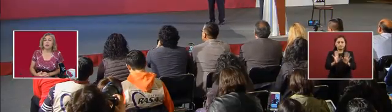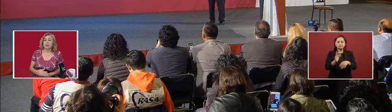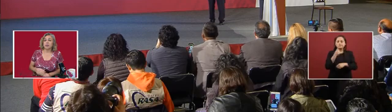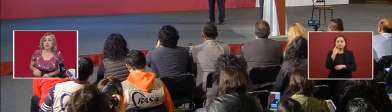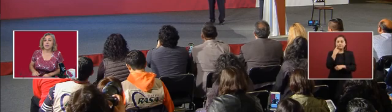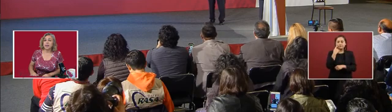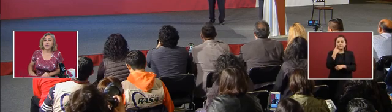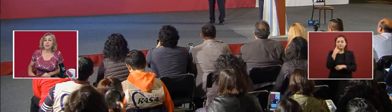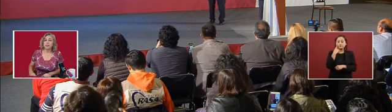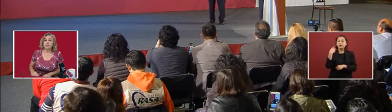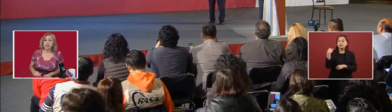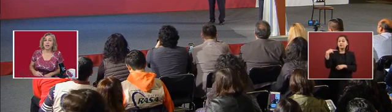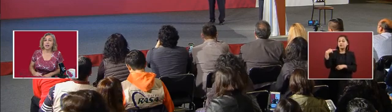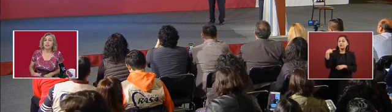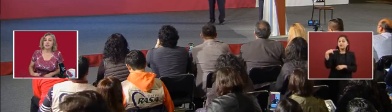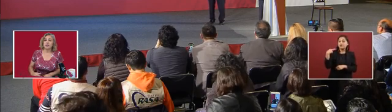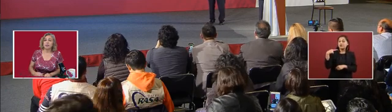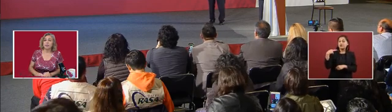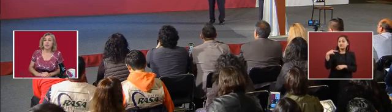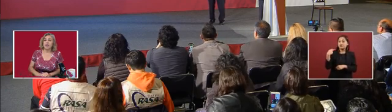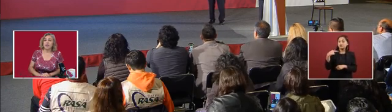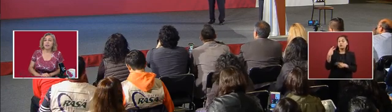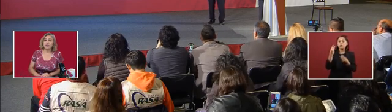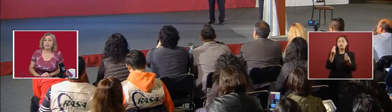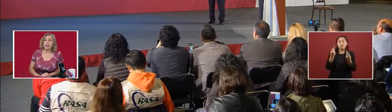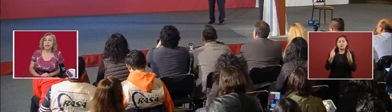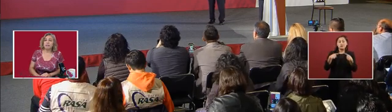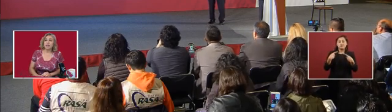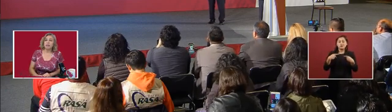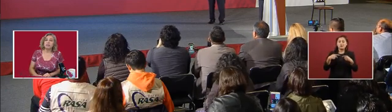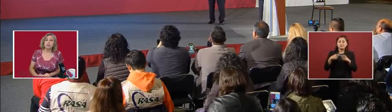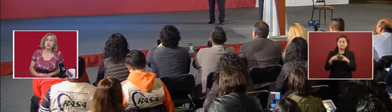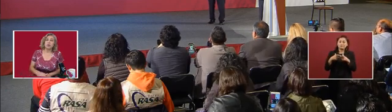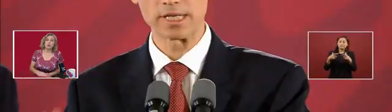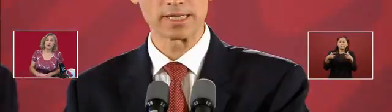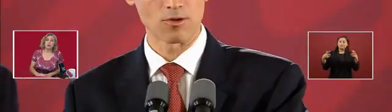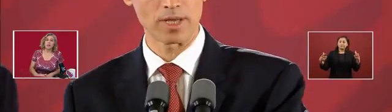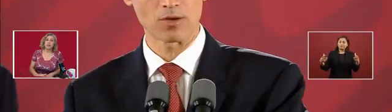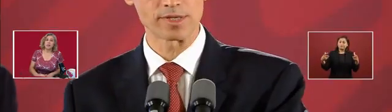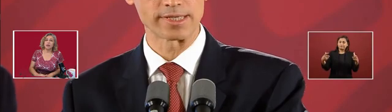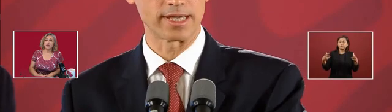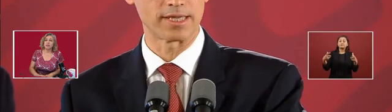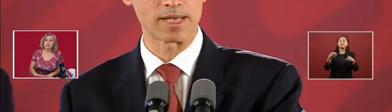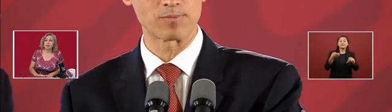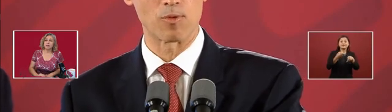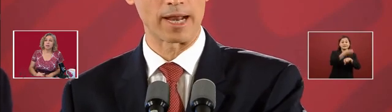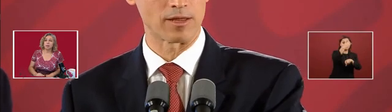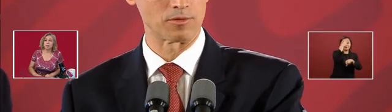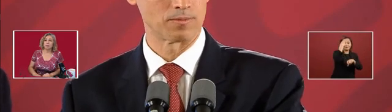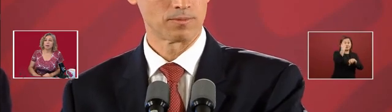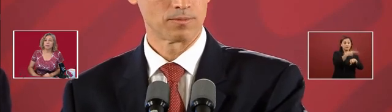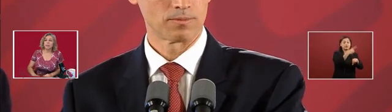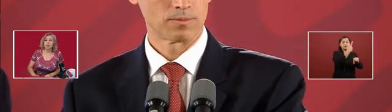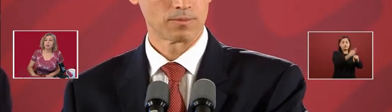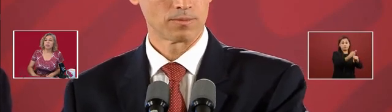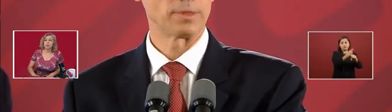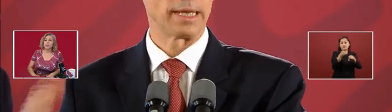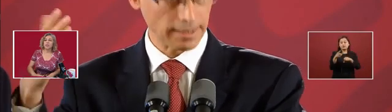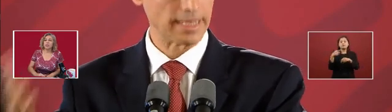Veracruz, Jalisco, Morelos, and Chiapas. Keep an eye on this. That does not